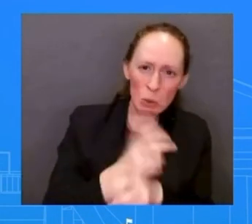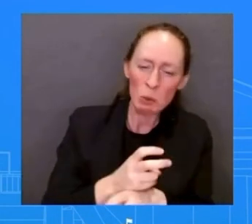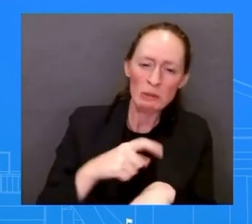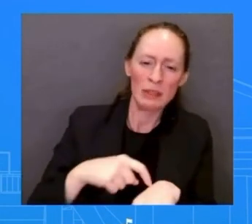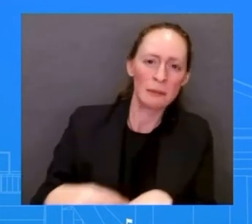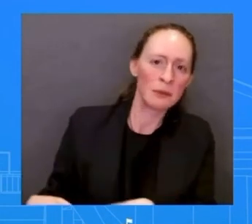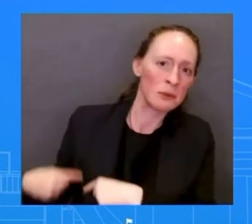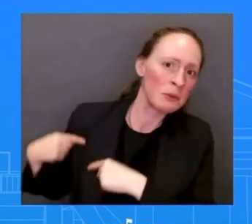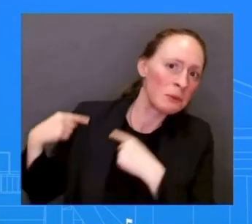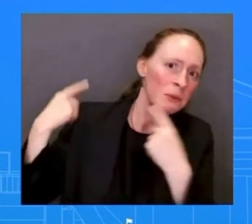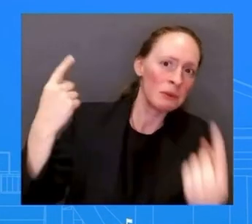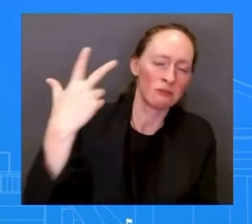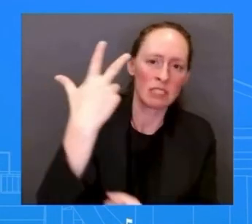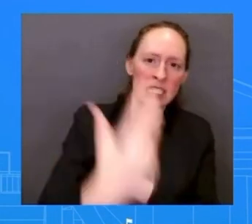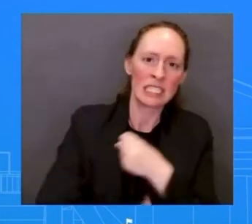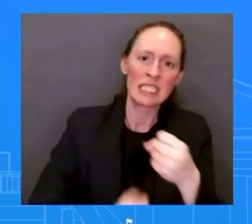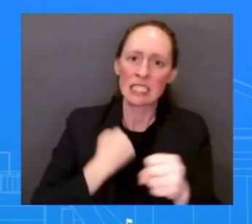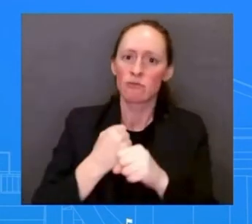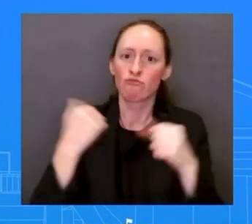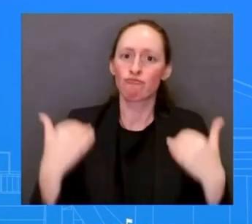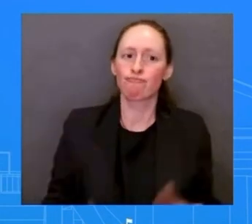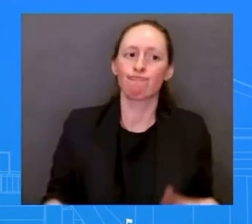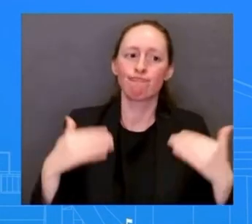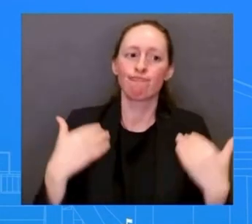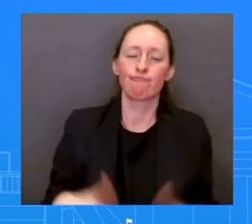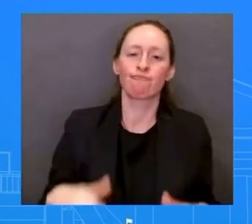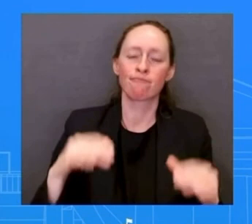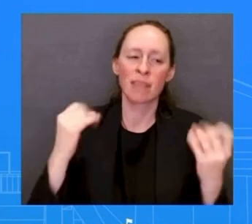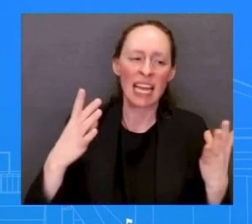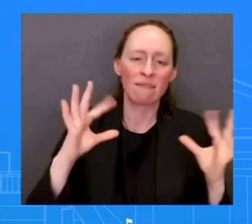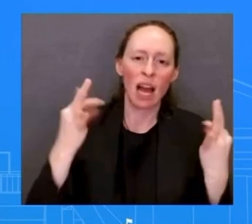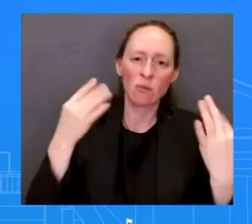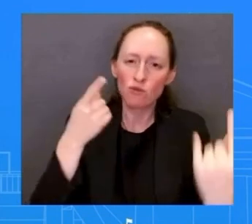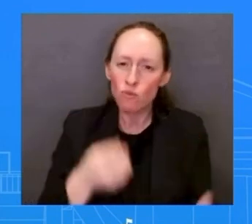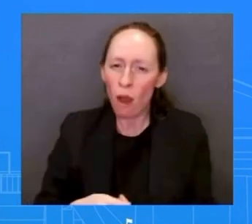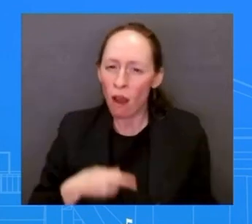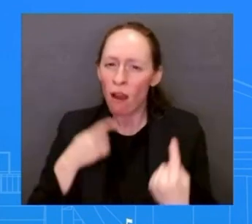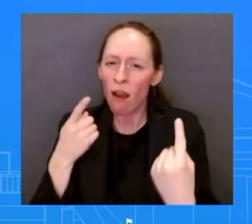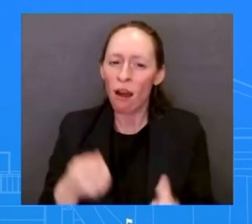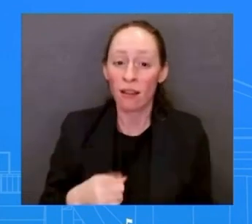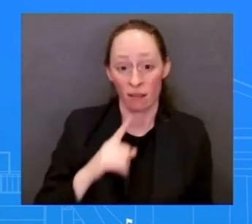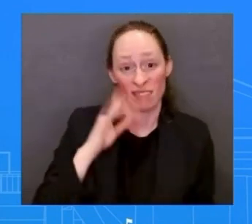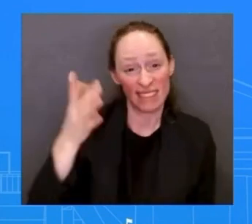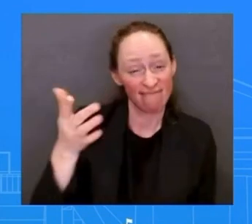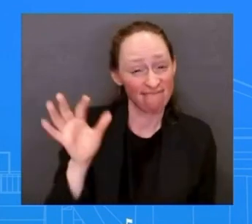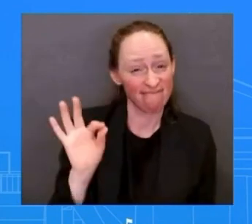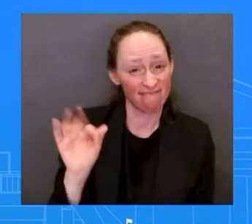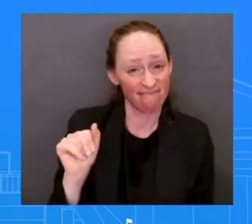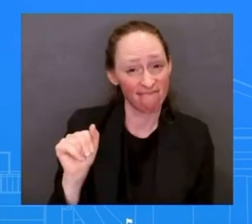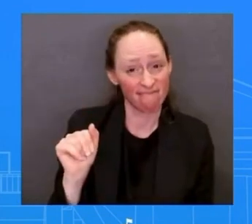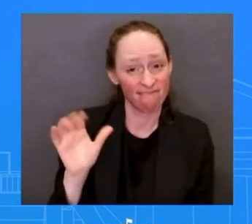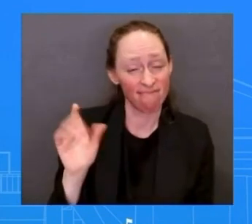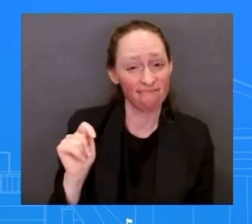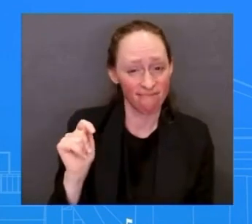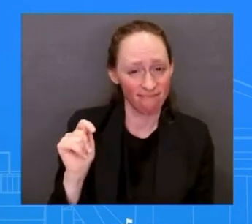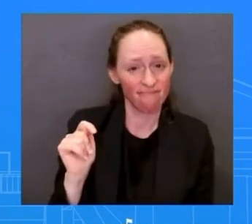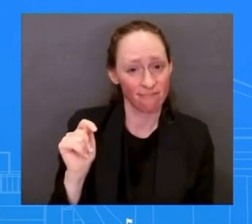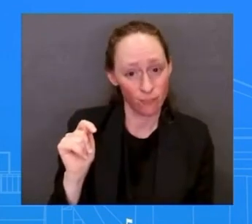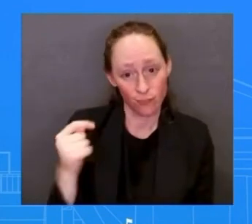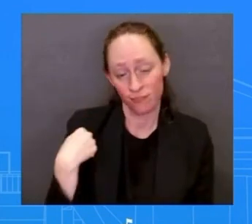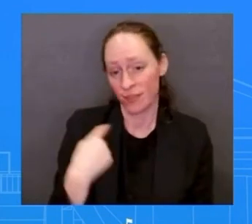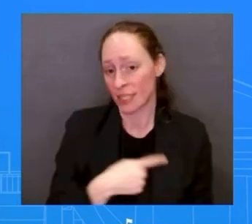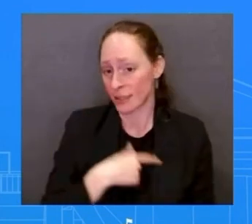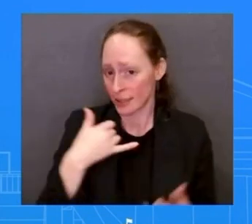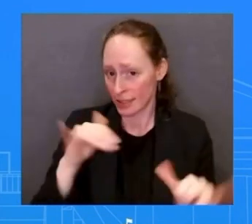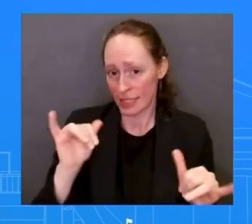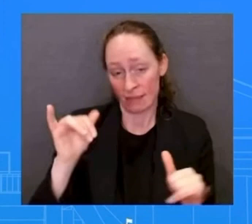many families? And so, you know, that's just the fact. That's what we had to fight for. Now, we do think the Supreme Court got it wrong,